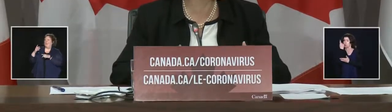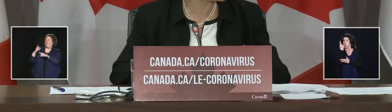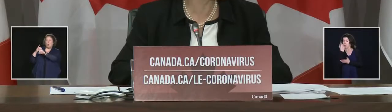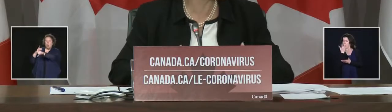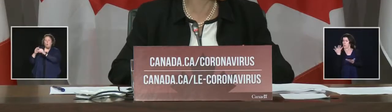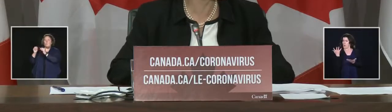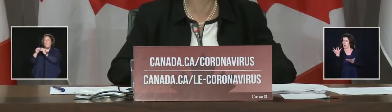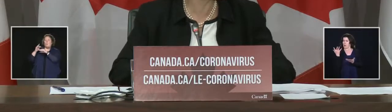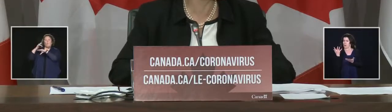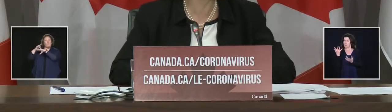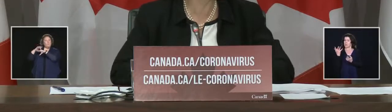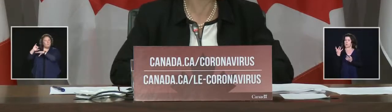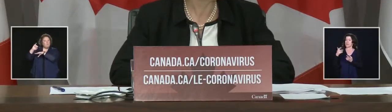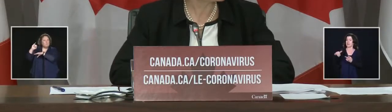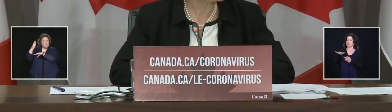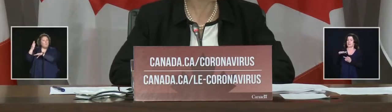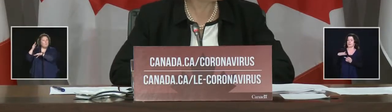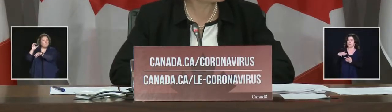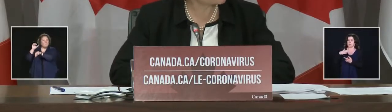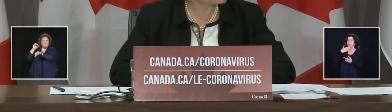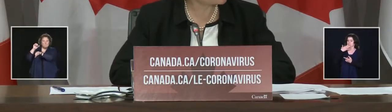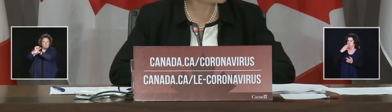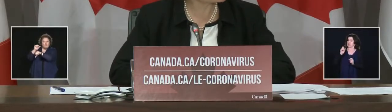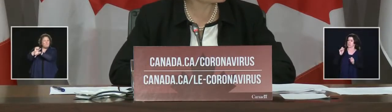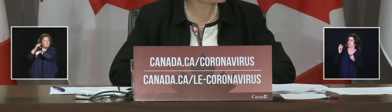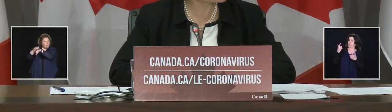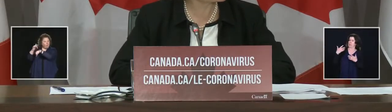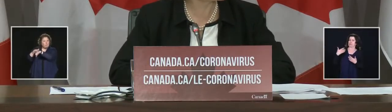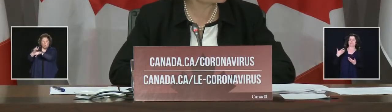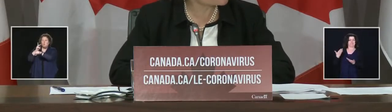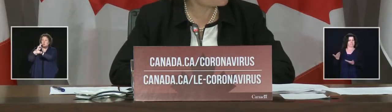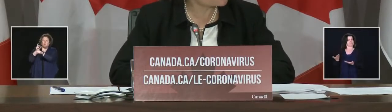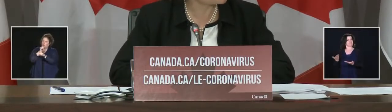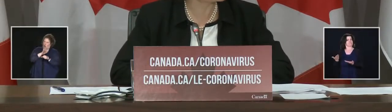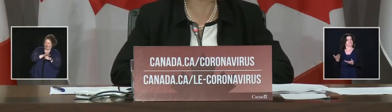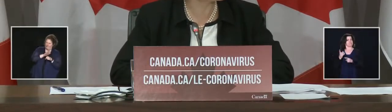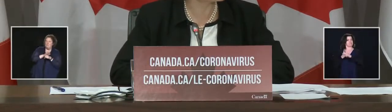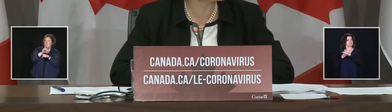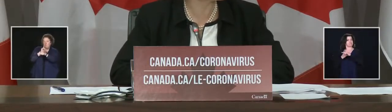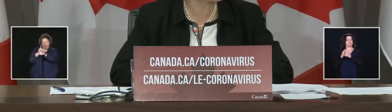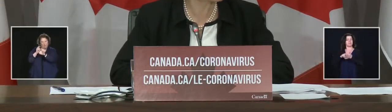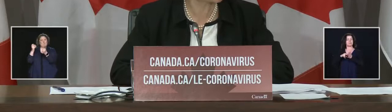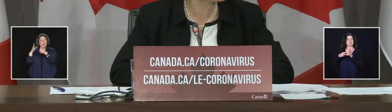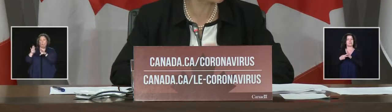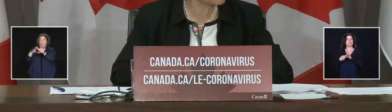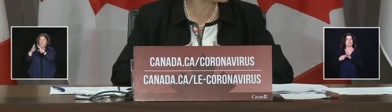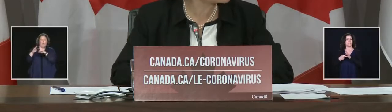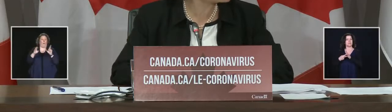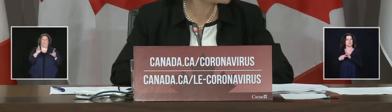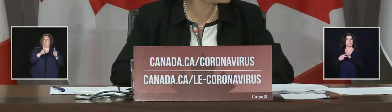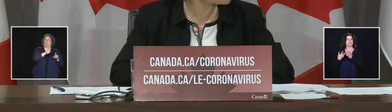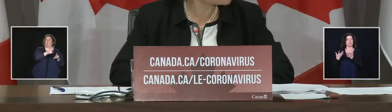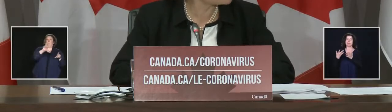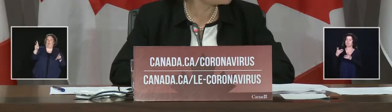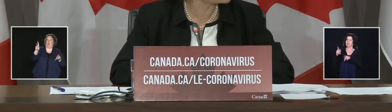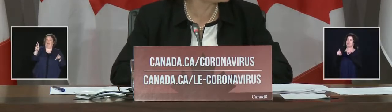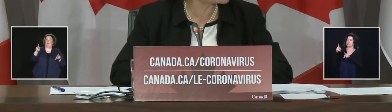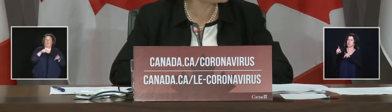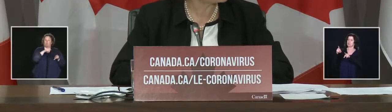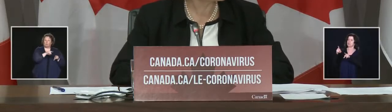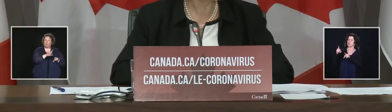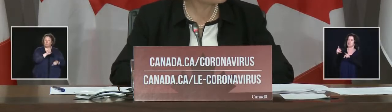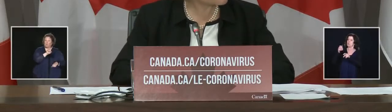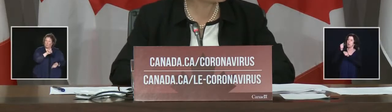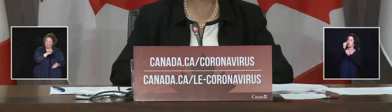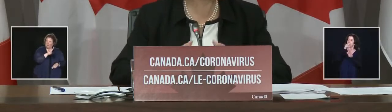some actual jobs growth. And what the combination of those things says to me is something which is a core conviction of our government,